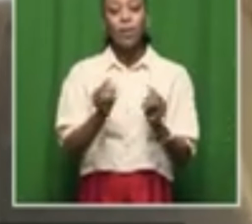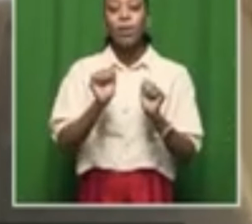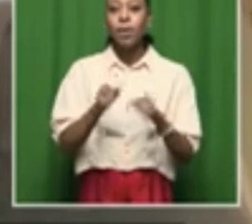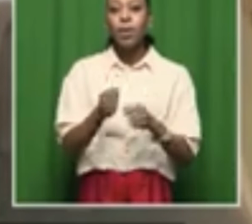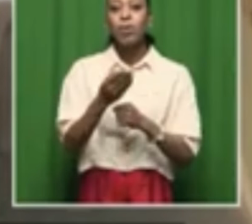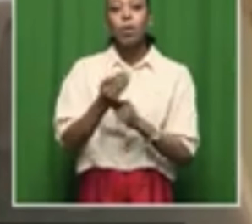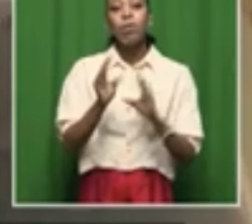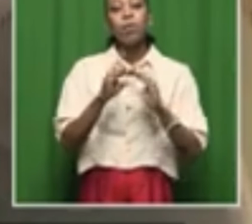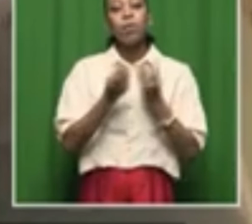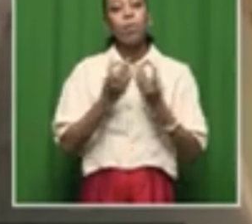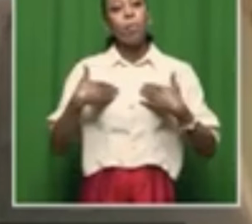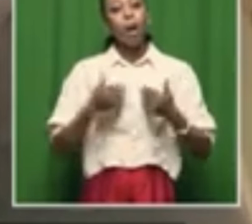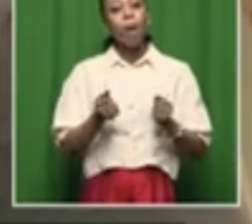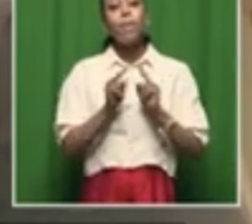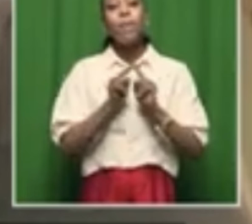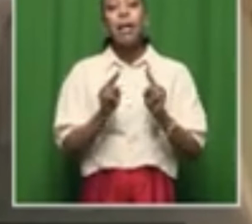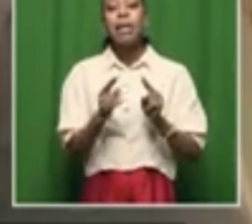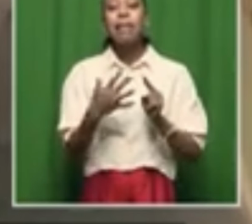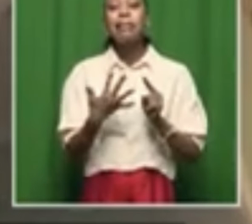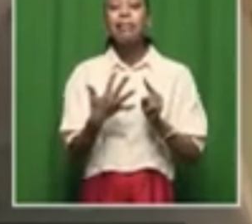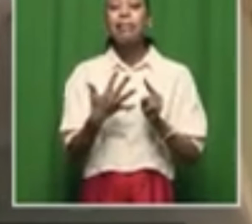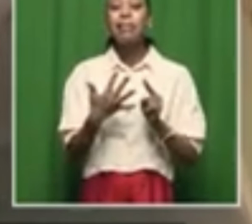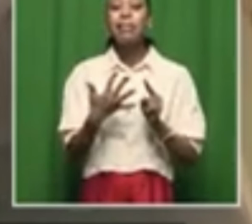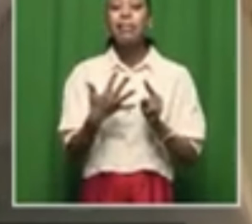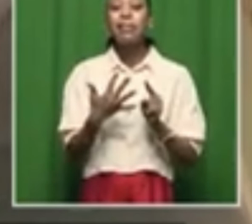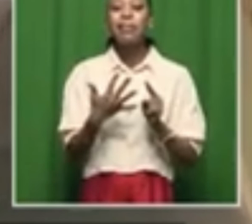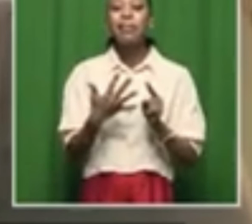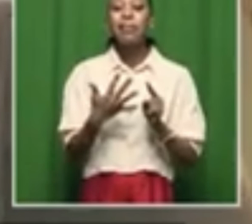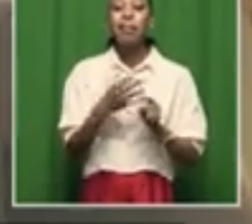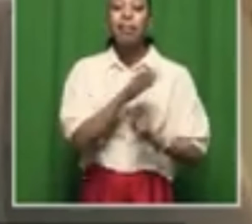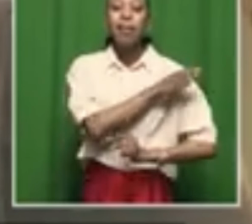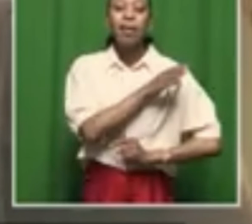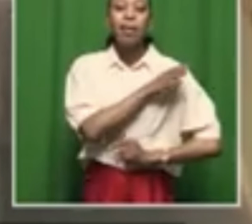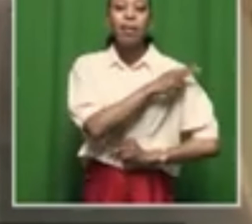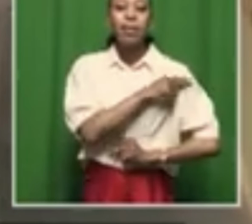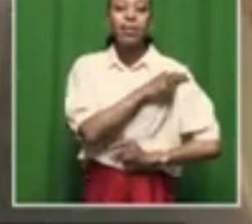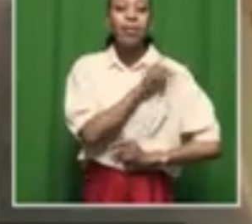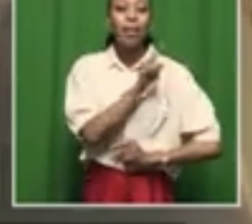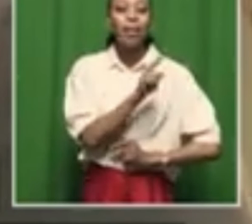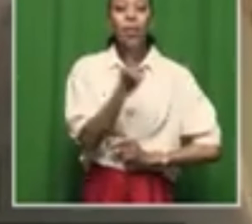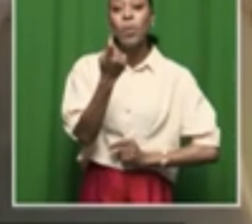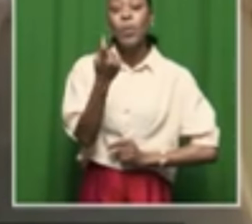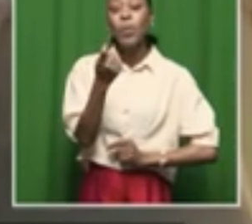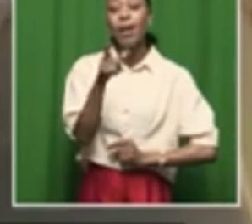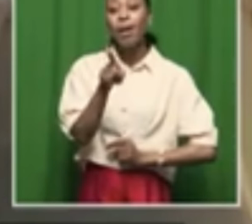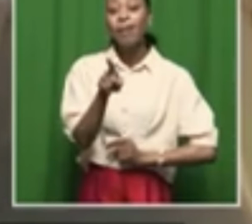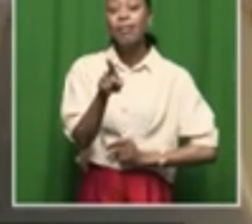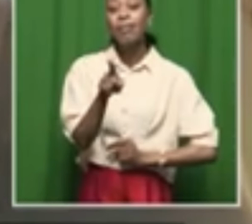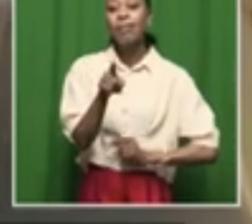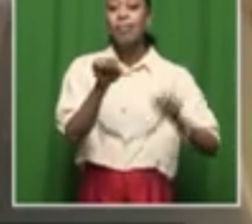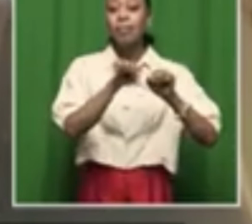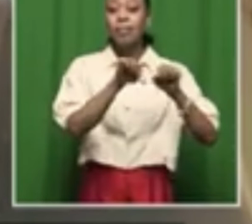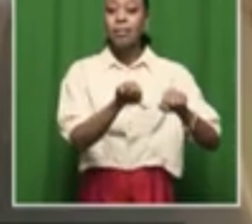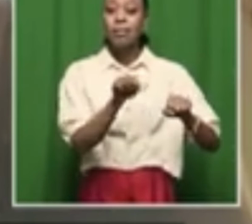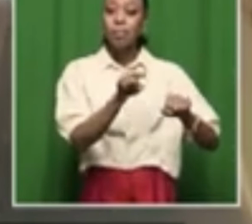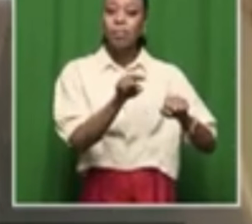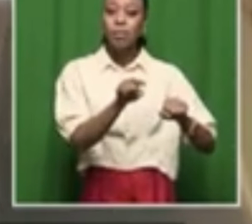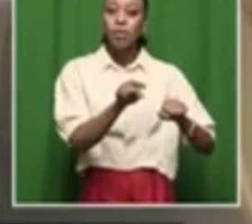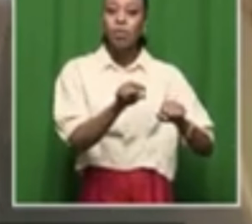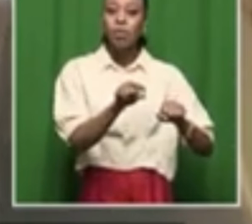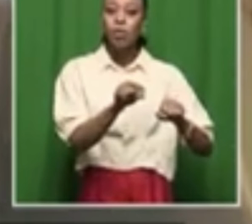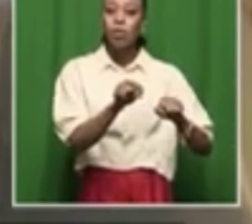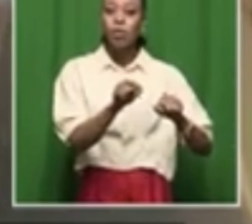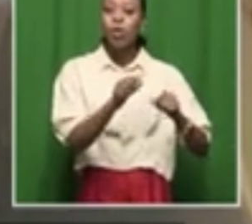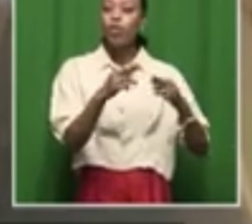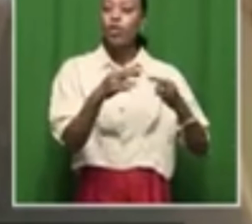healthcare system whereby there are parallel healthcare systems, whereby one healthcare system is having